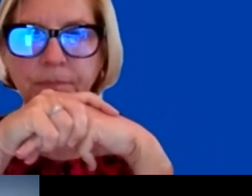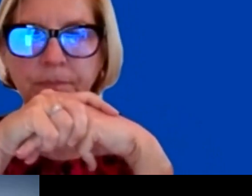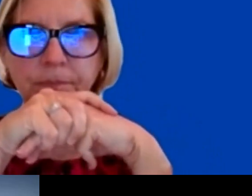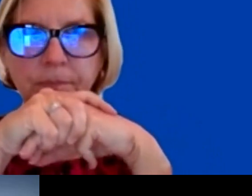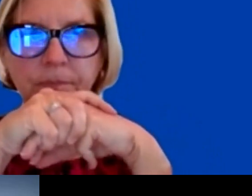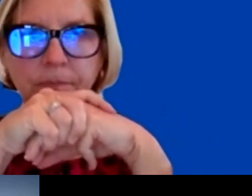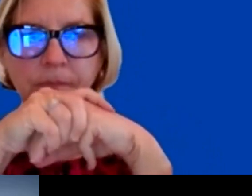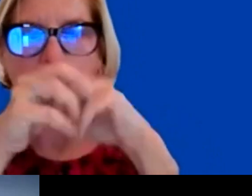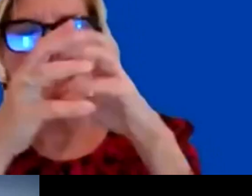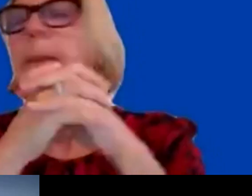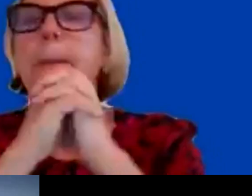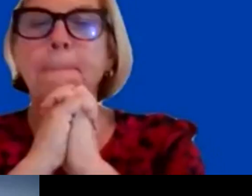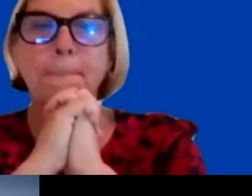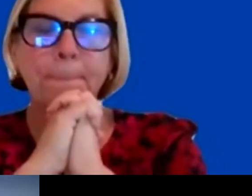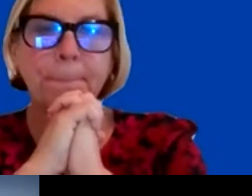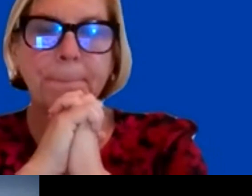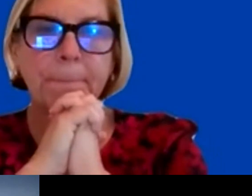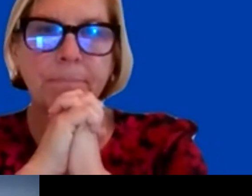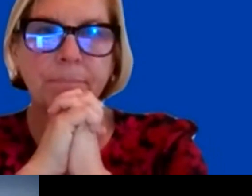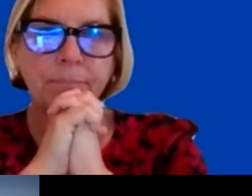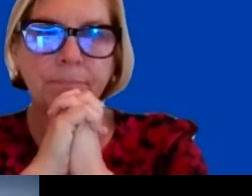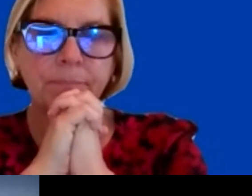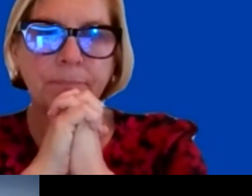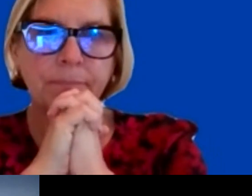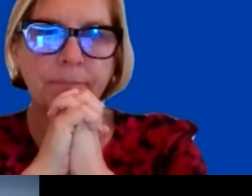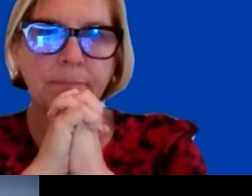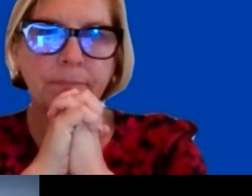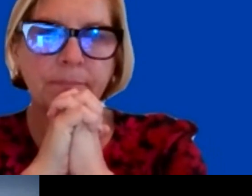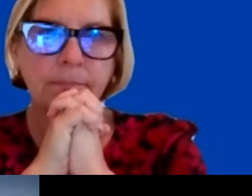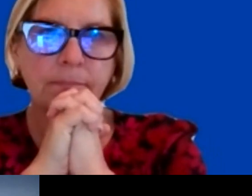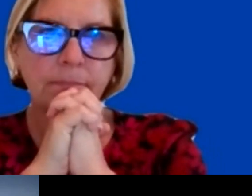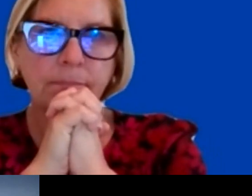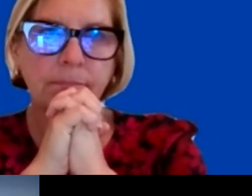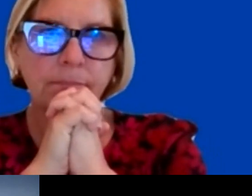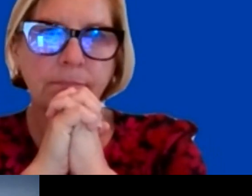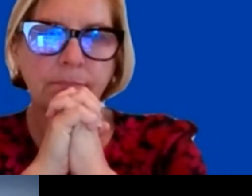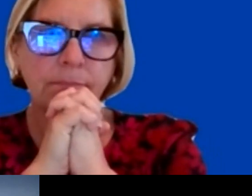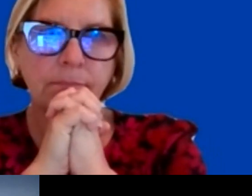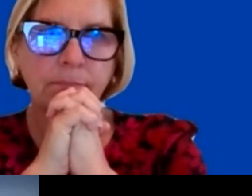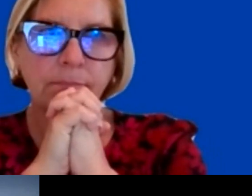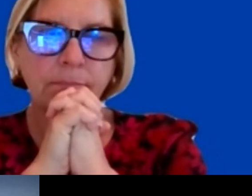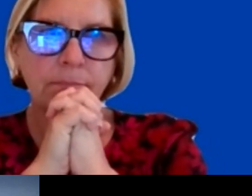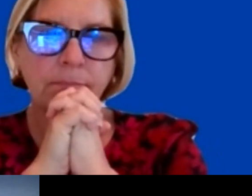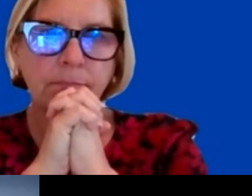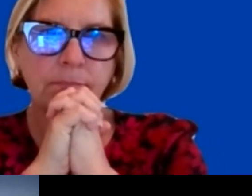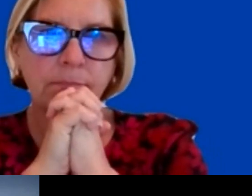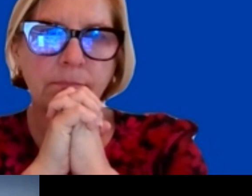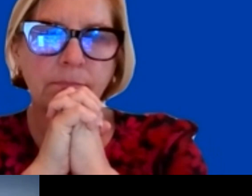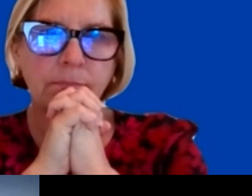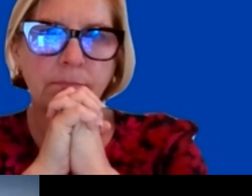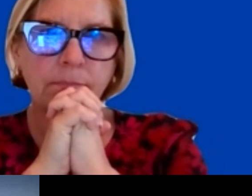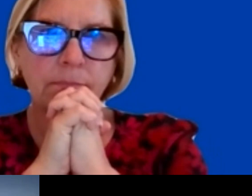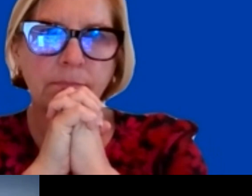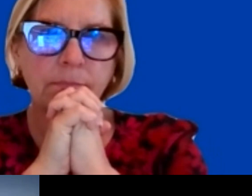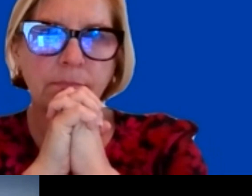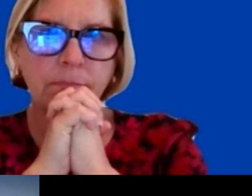funding stream for affordable housing in California. And there are some concerns that we want to make sure